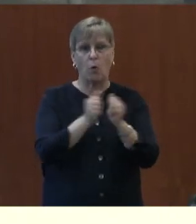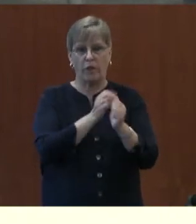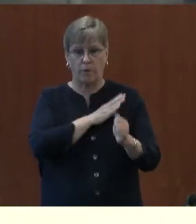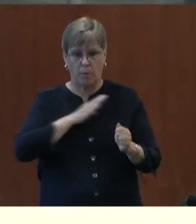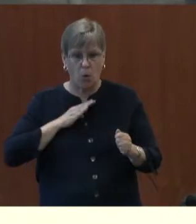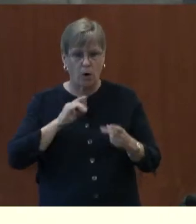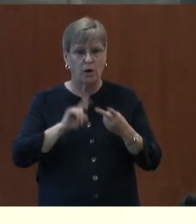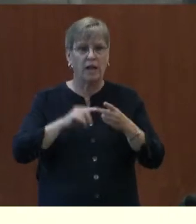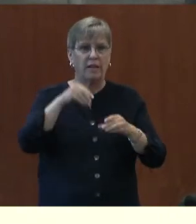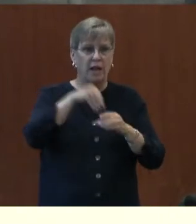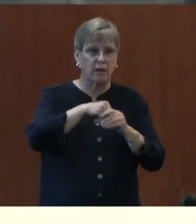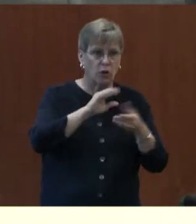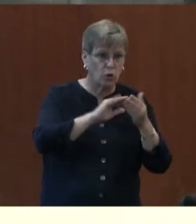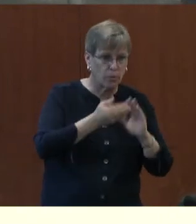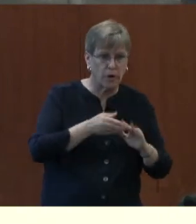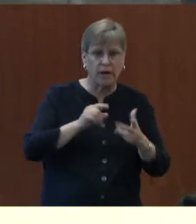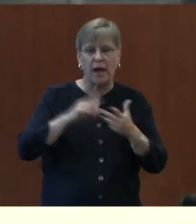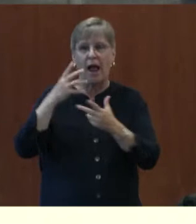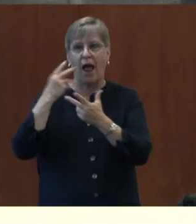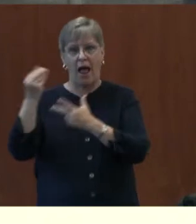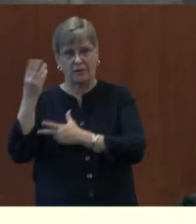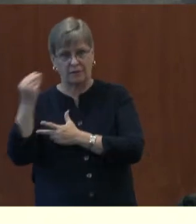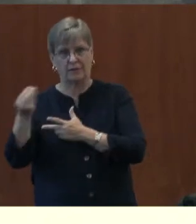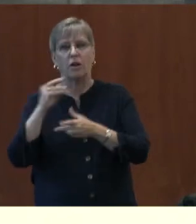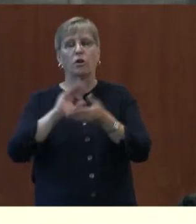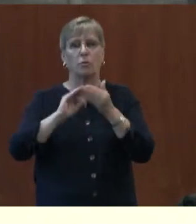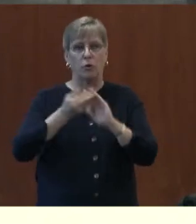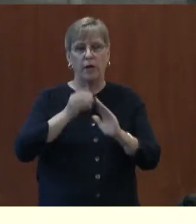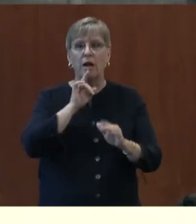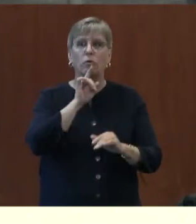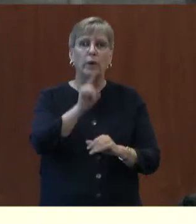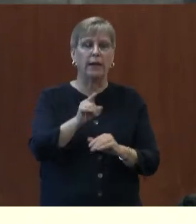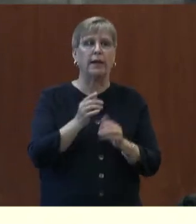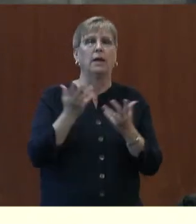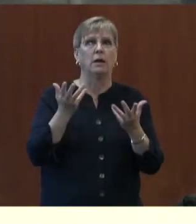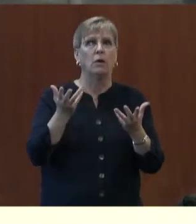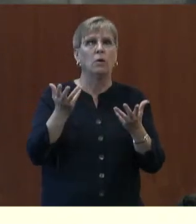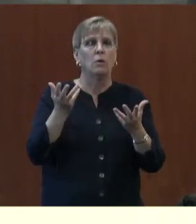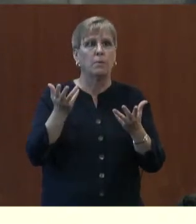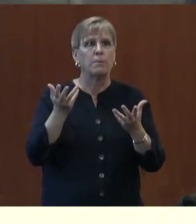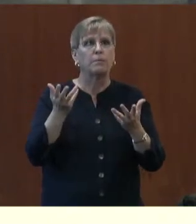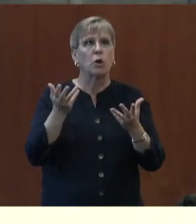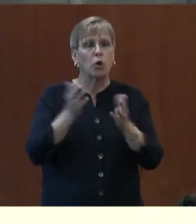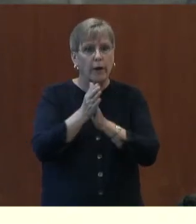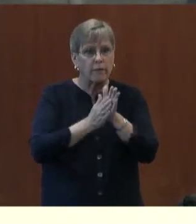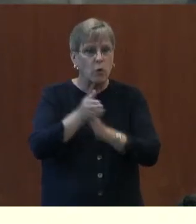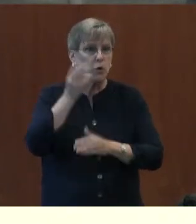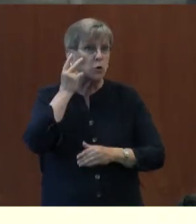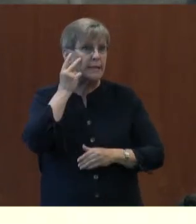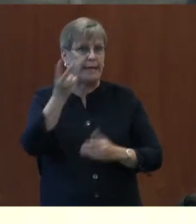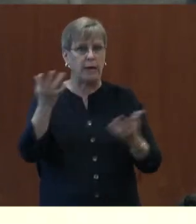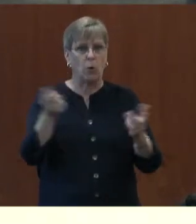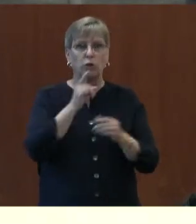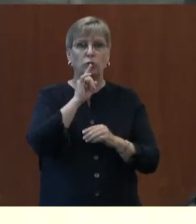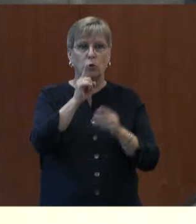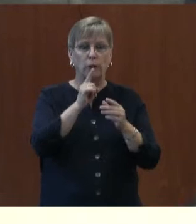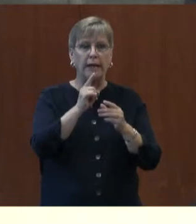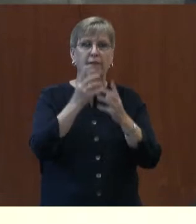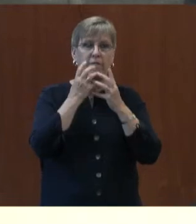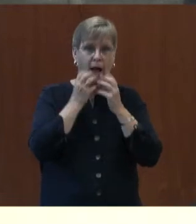internal community, external community, and really looking to see what is truly